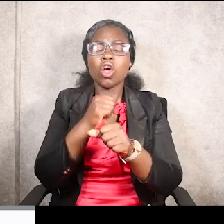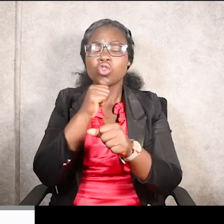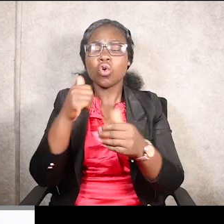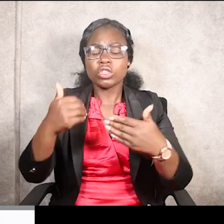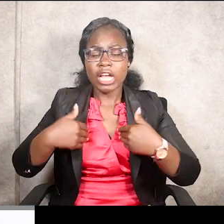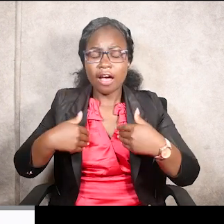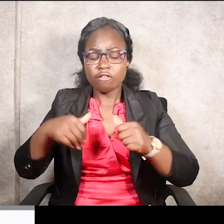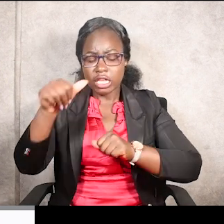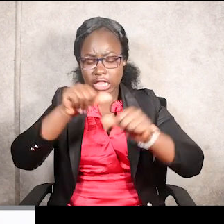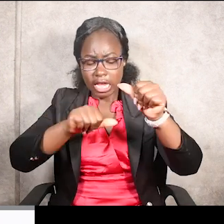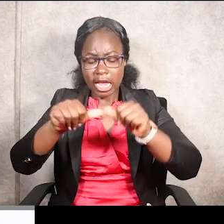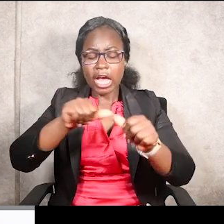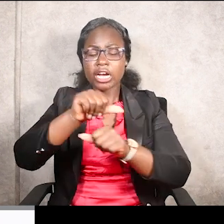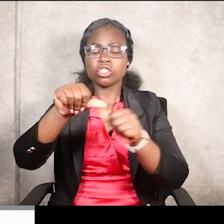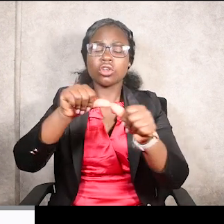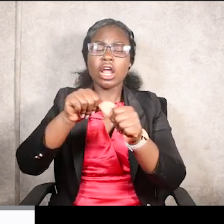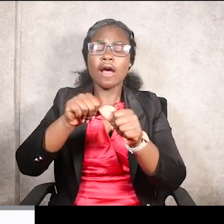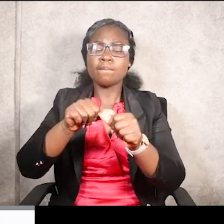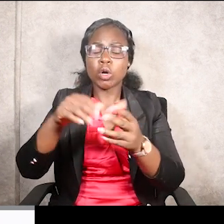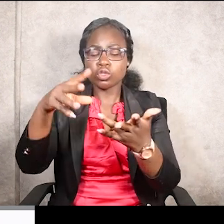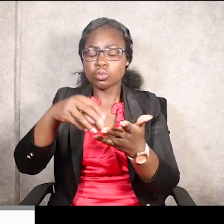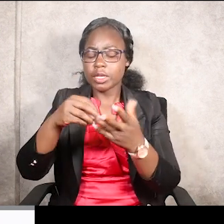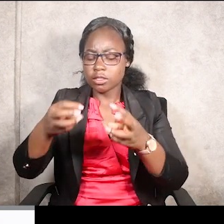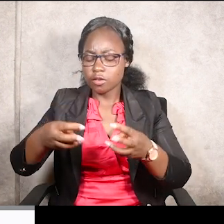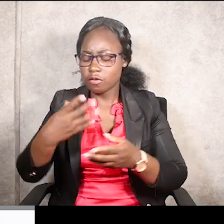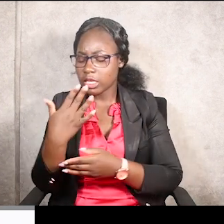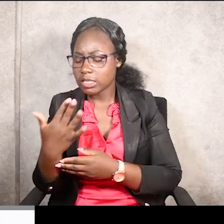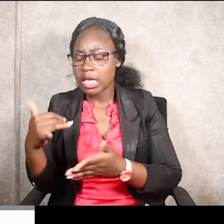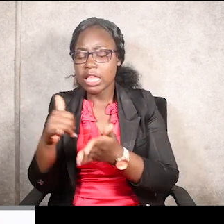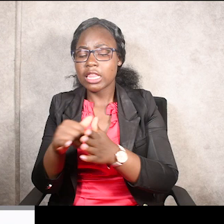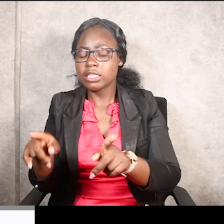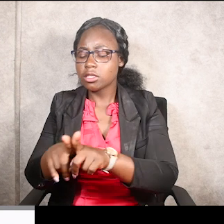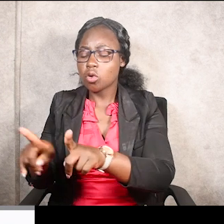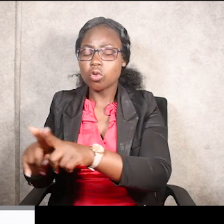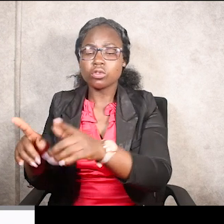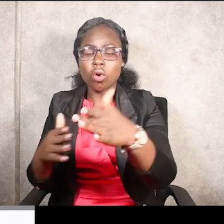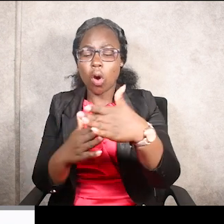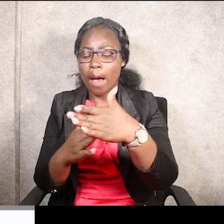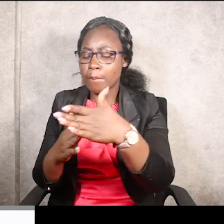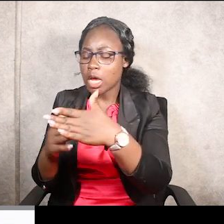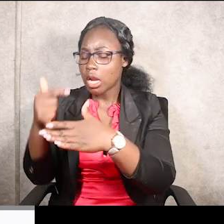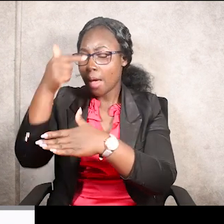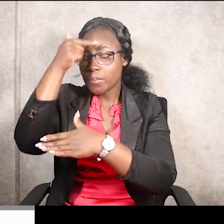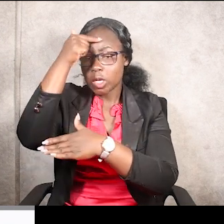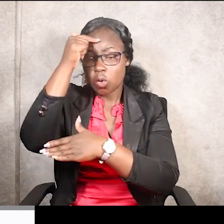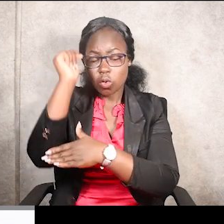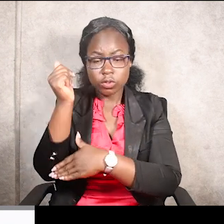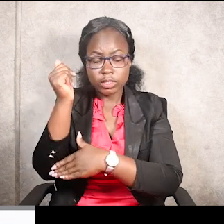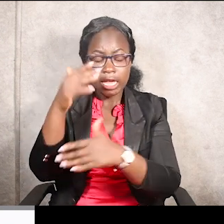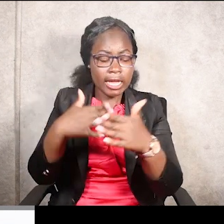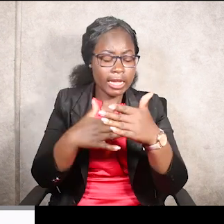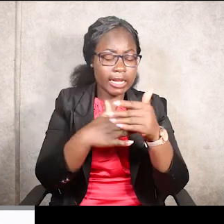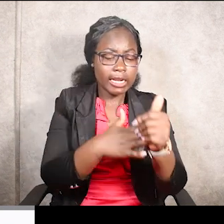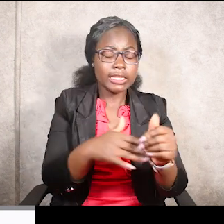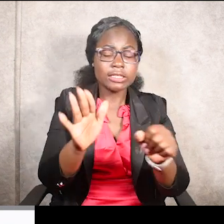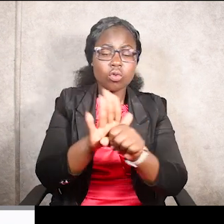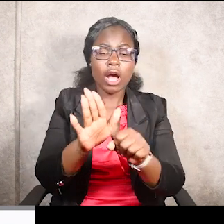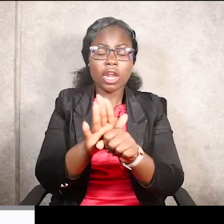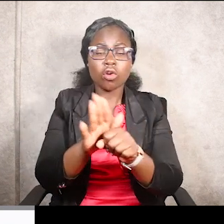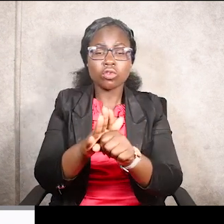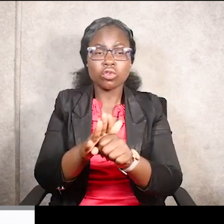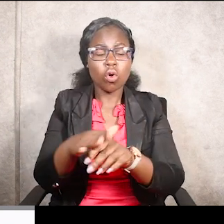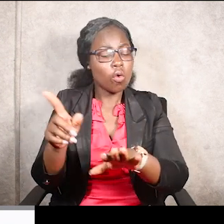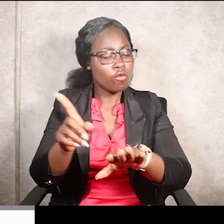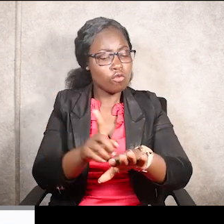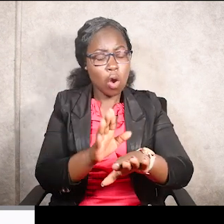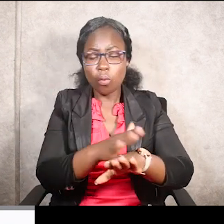action about certain things. That is also a barrier because it leads to a lot of wasting